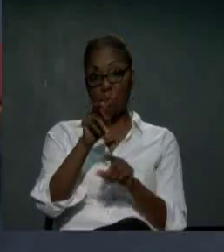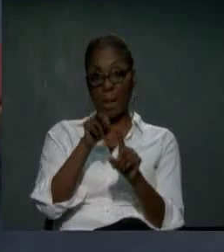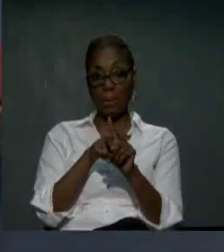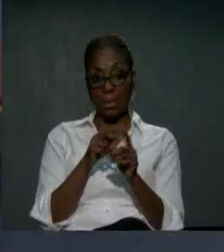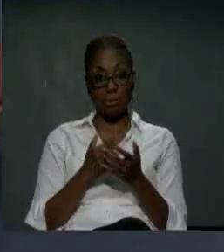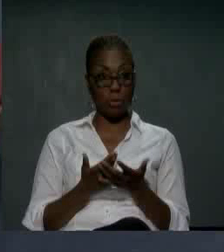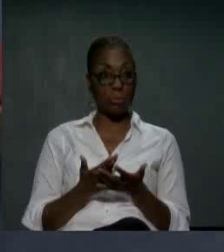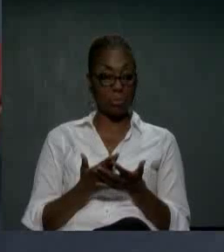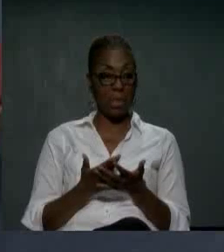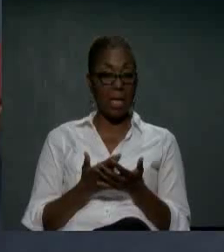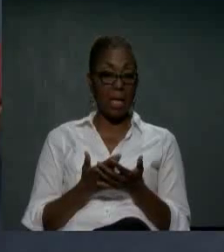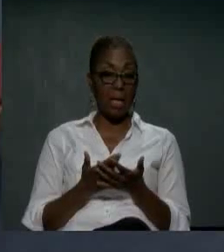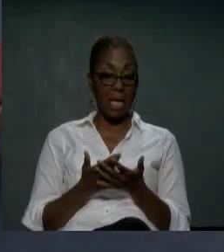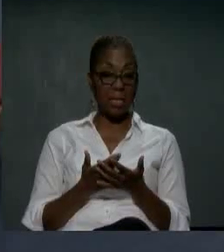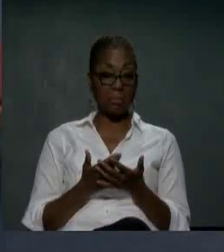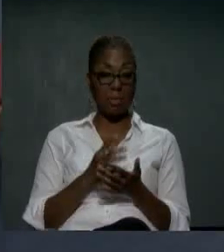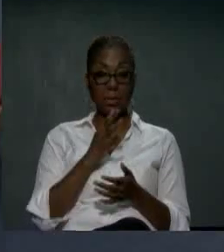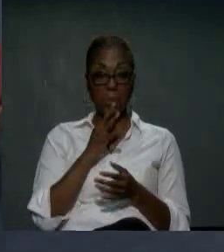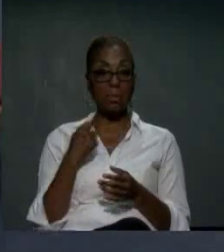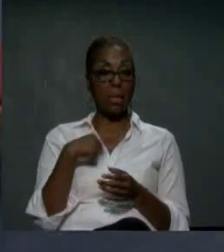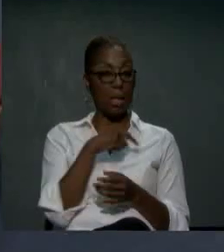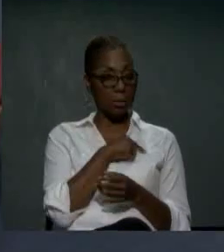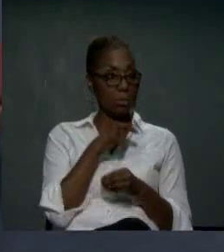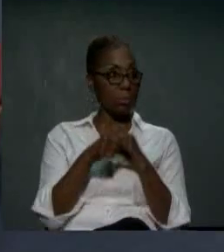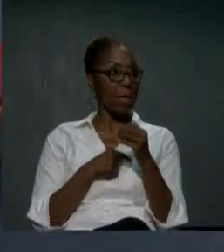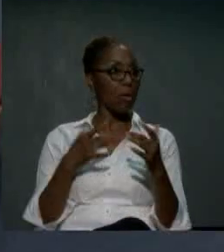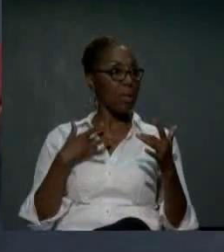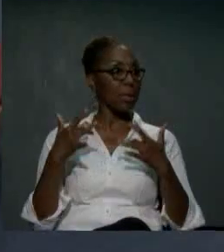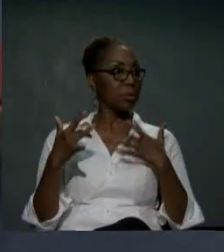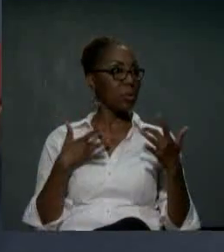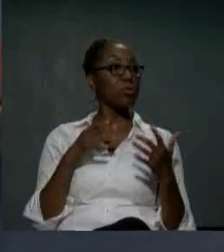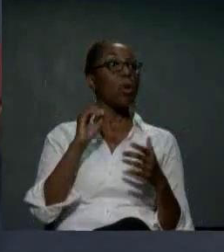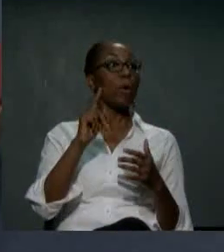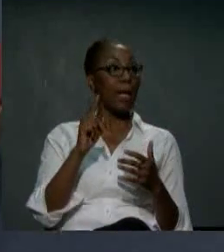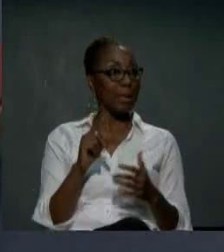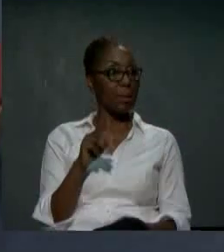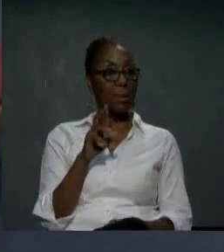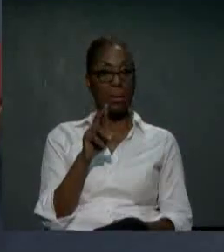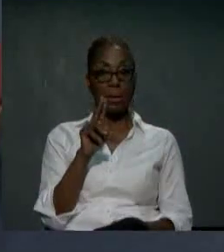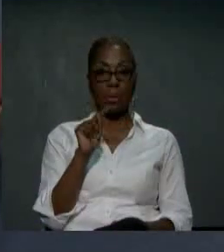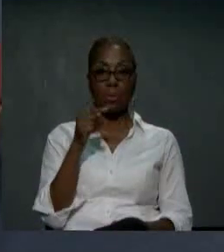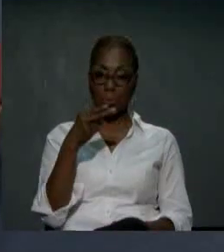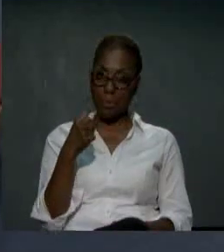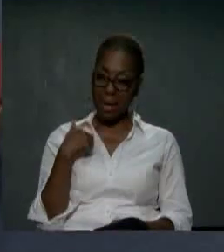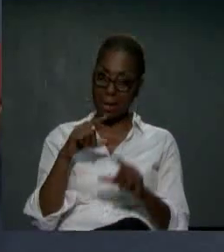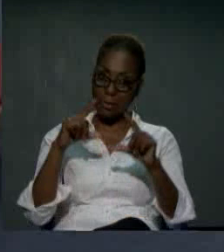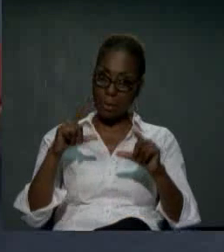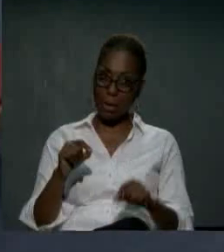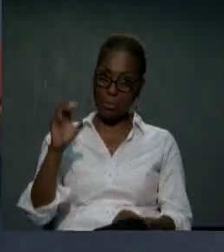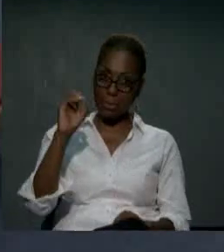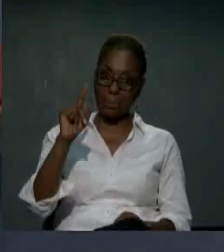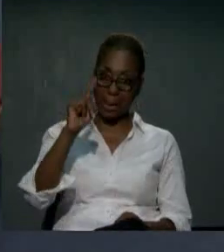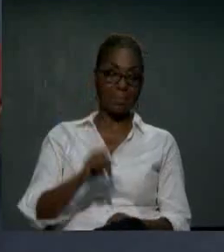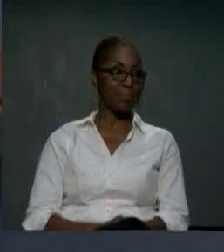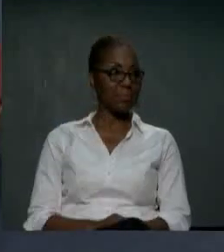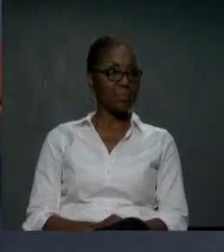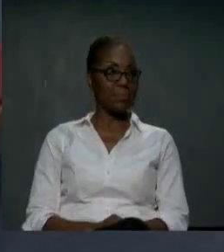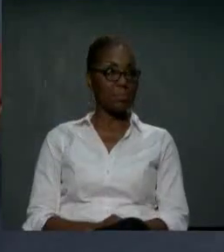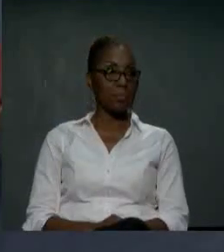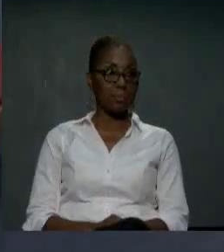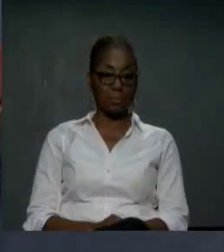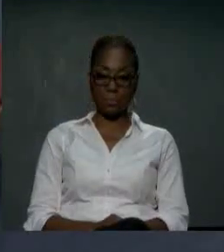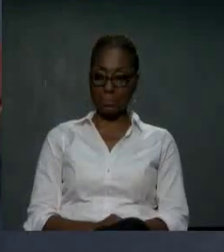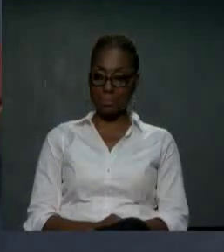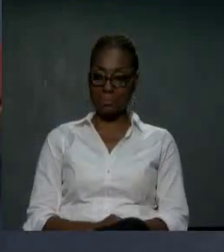application and speak to staff concerns. And now, Ruth has a card. Okay. Thank you.